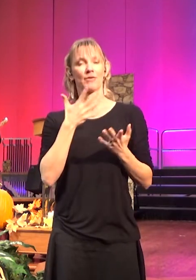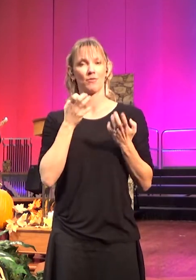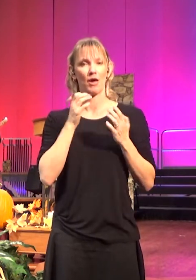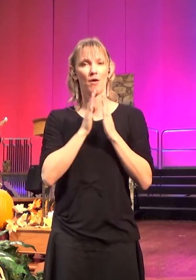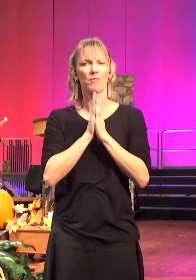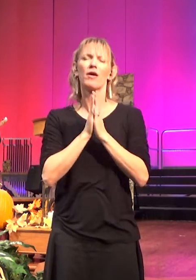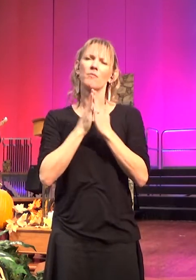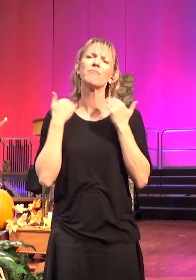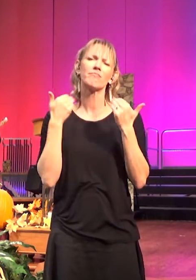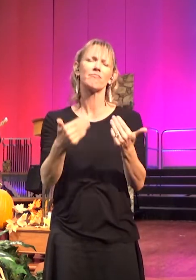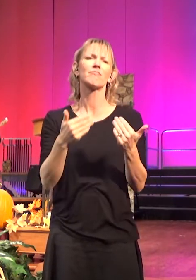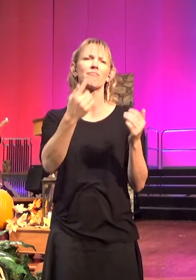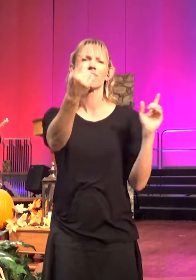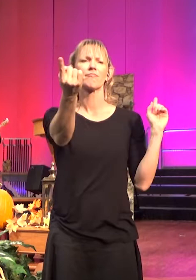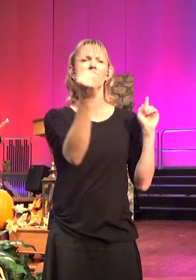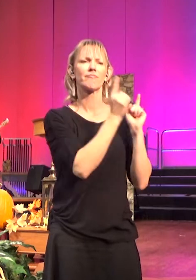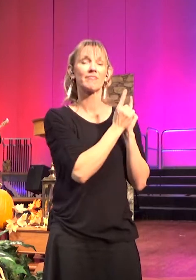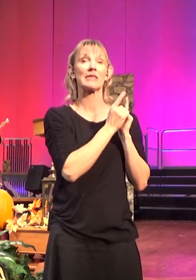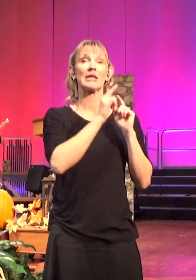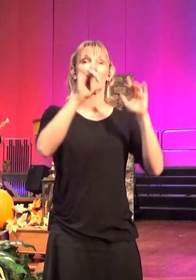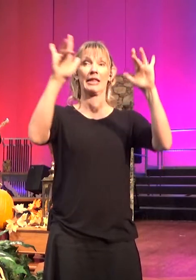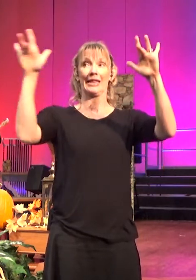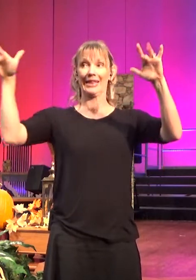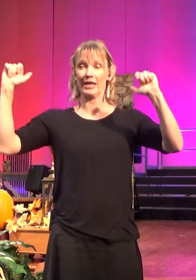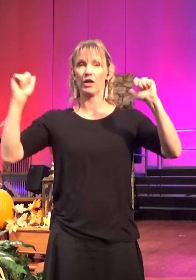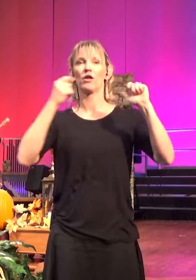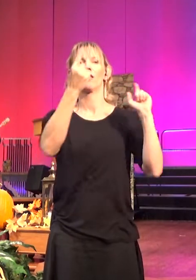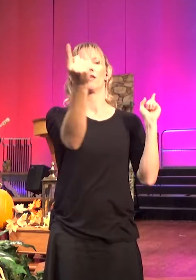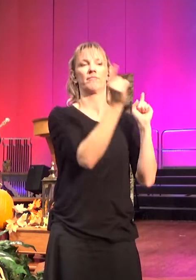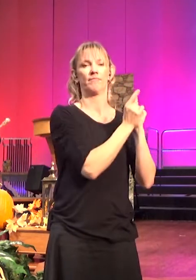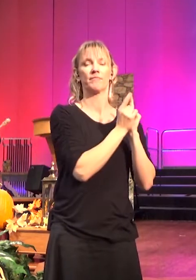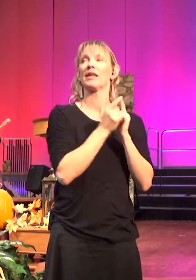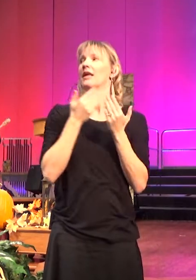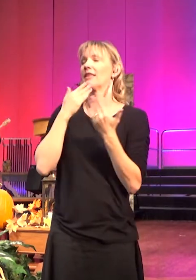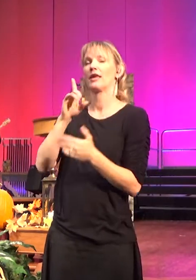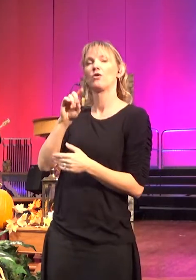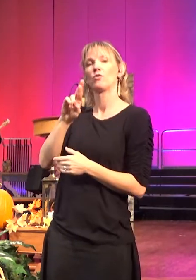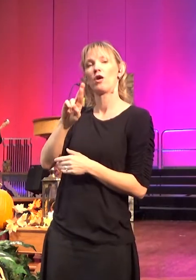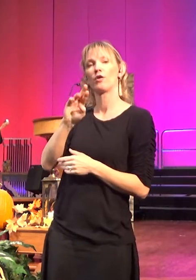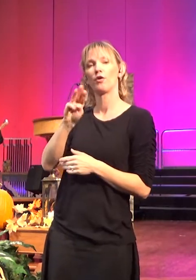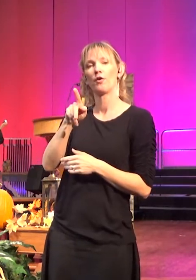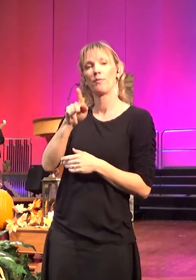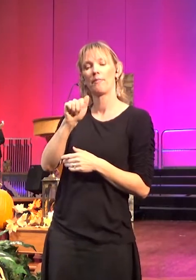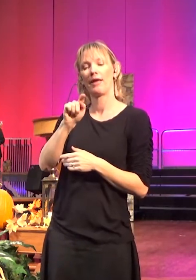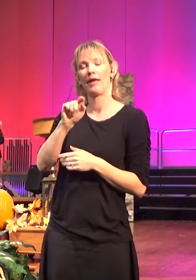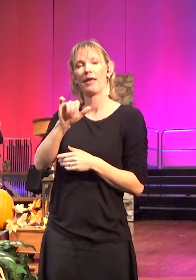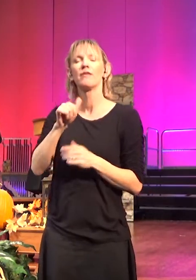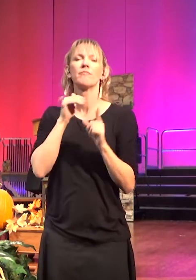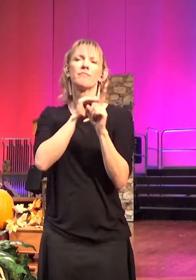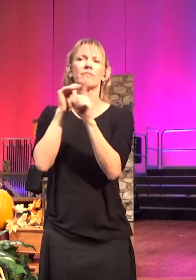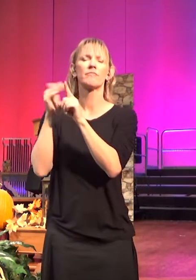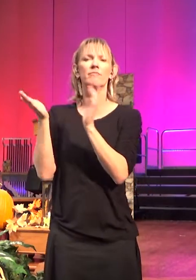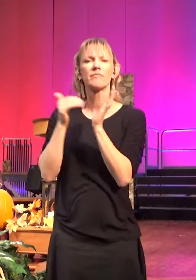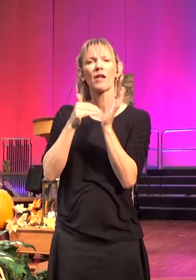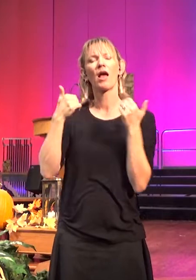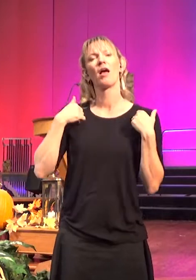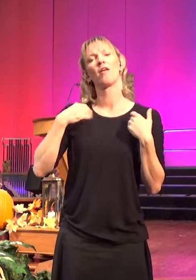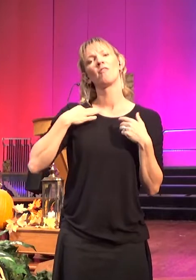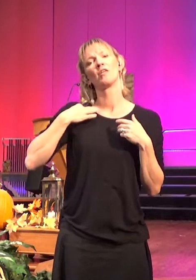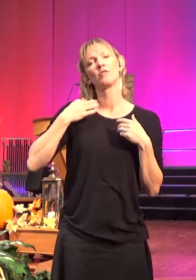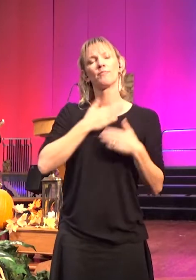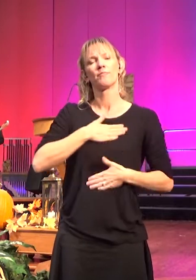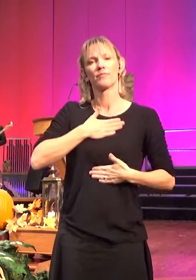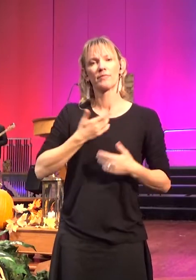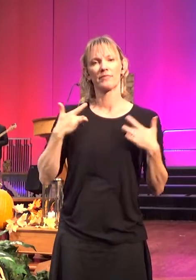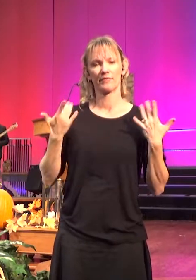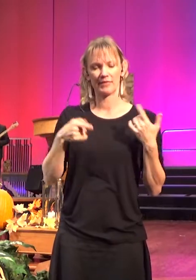is calling to you, please make yourself available once the aisle's clear. Thank you, Dr. Patty. Just a reminder